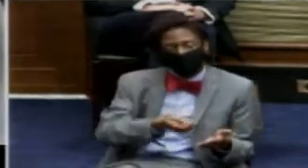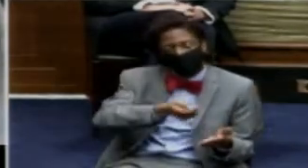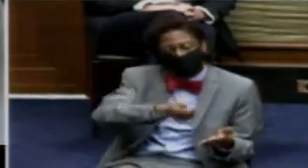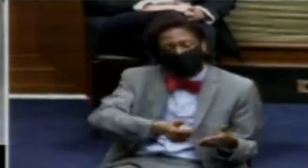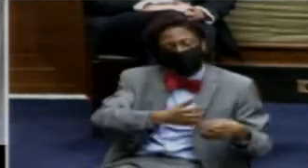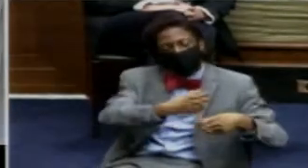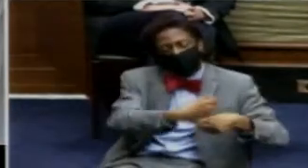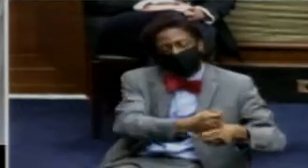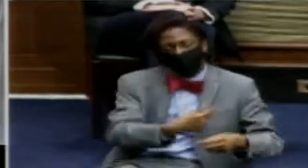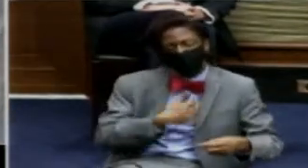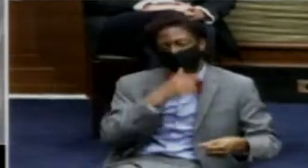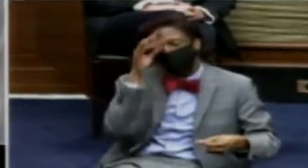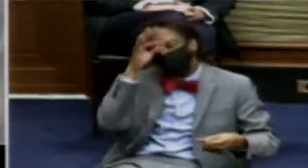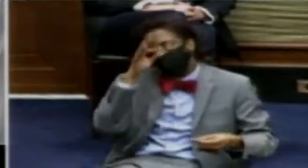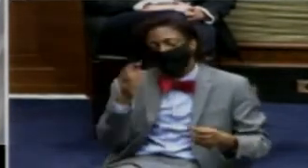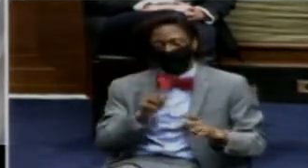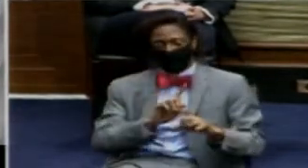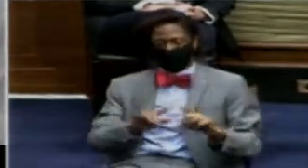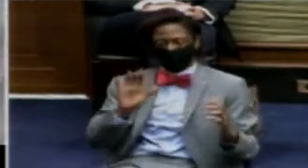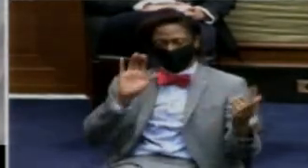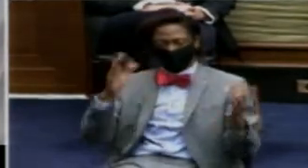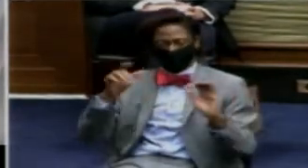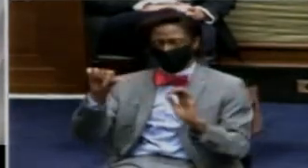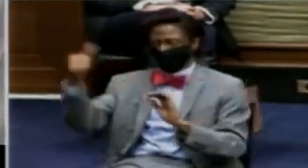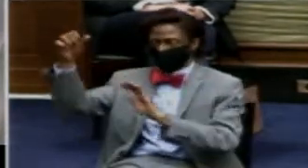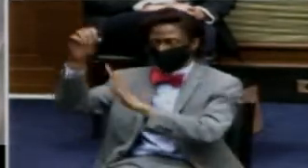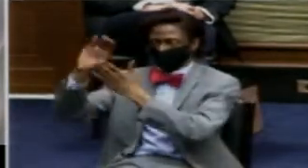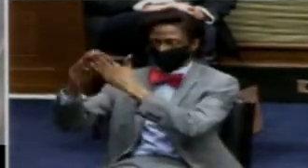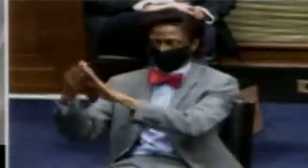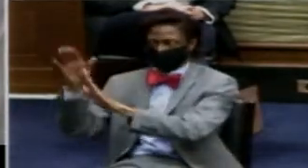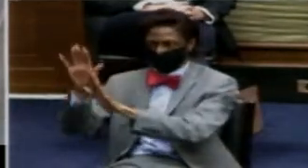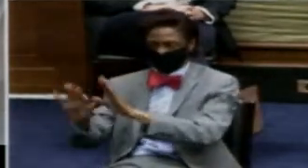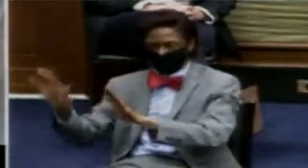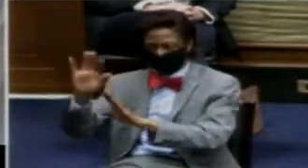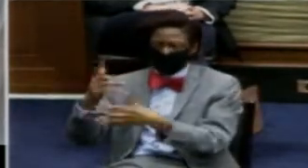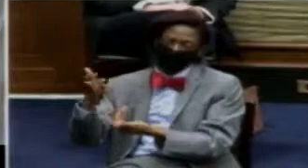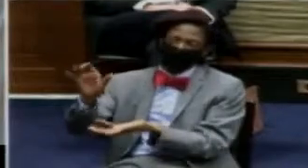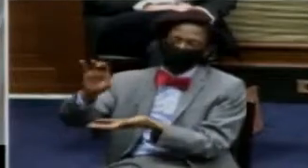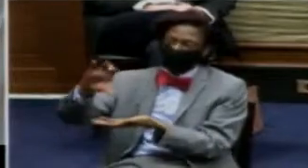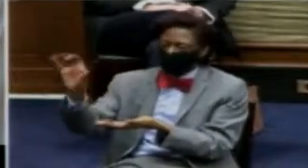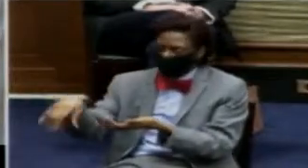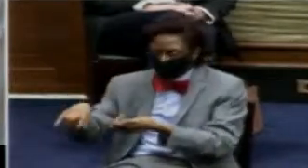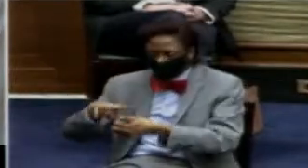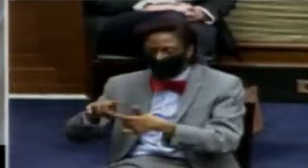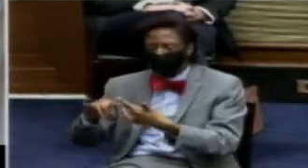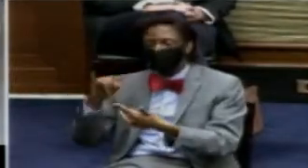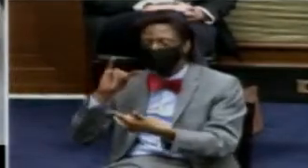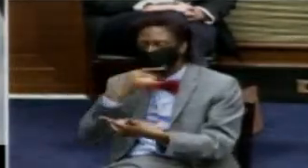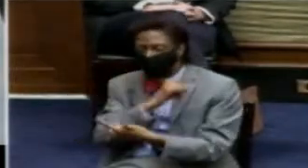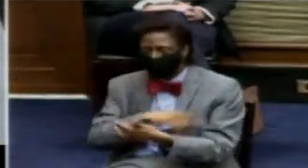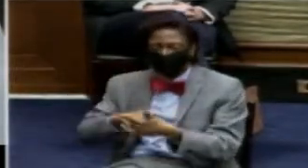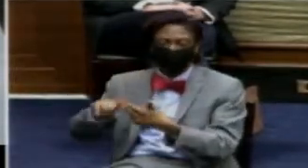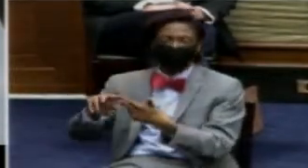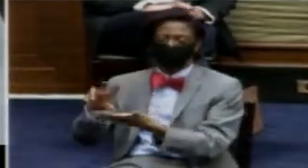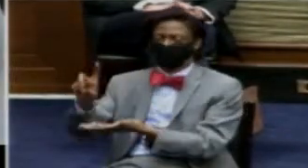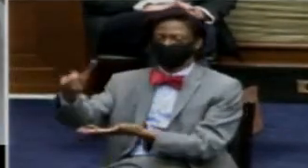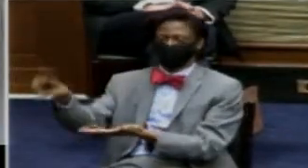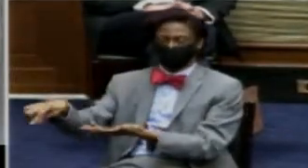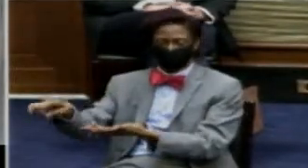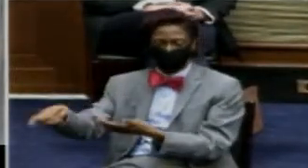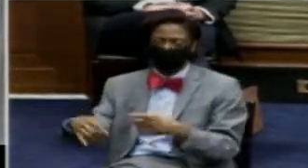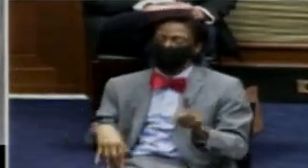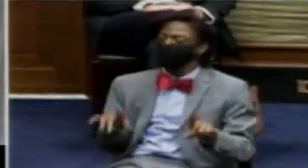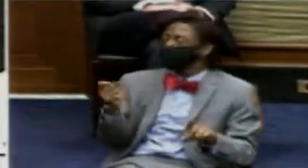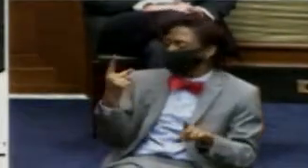I'm not aware of, but compared to even other cities, you know, Chicago, Milwaukee, Detroit. Sure. Well, there I have may the be feeling- states